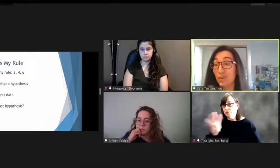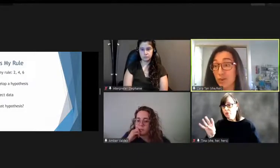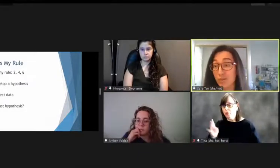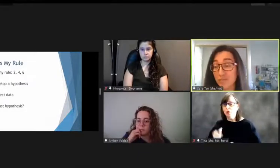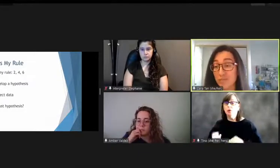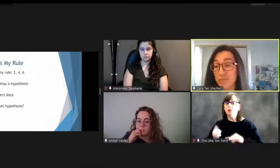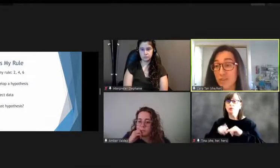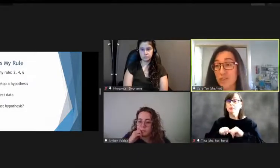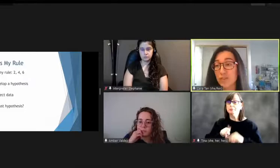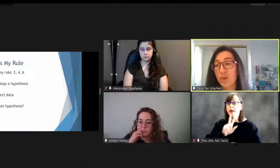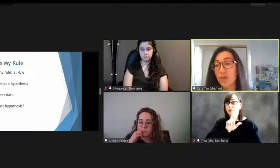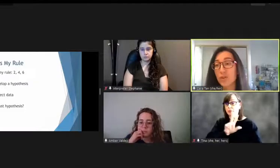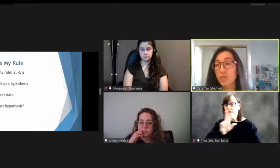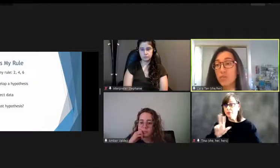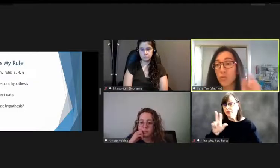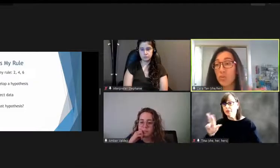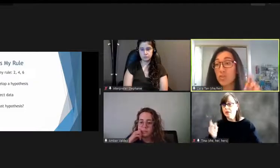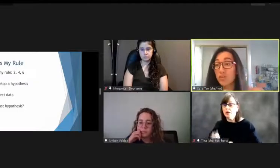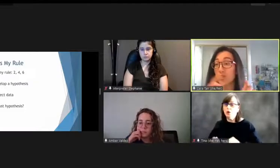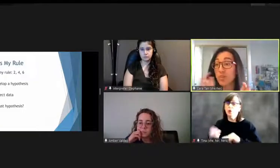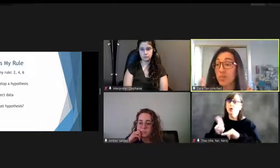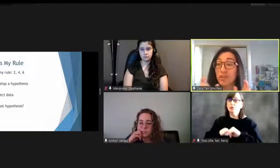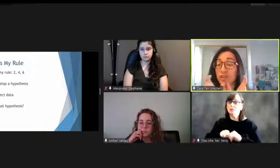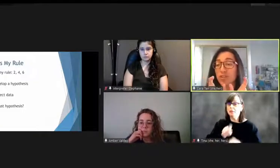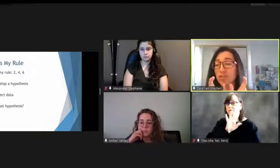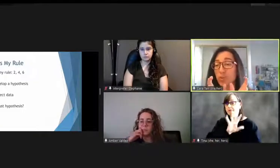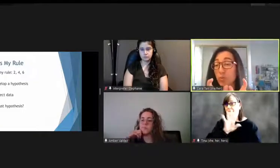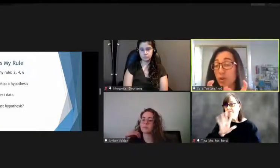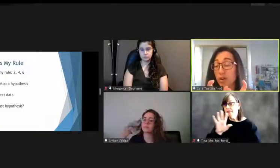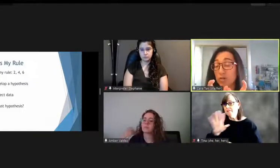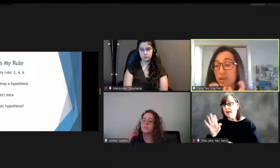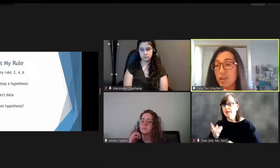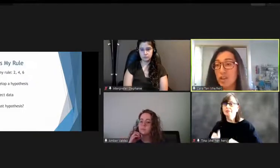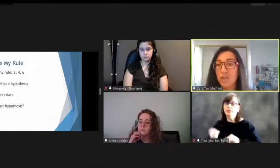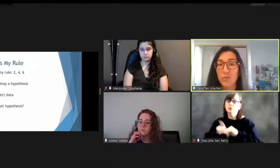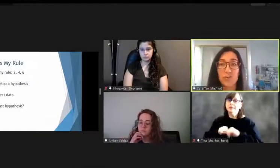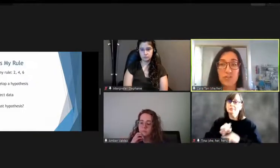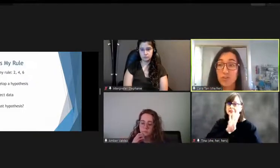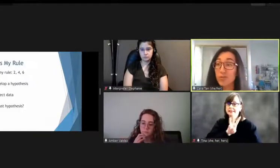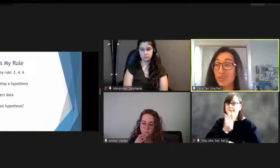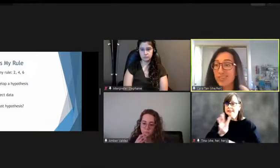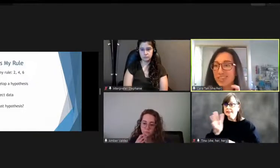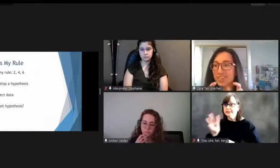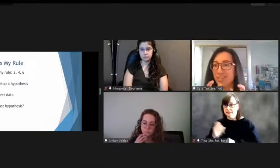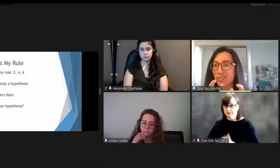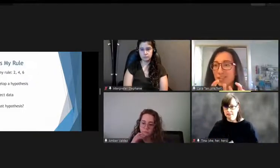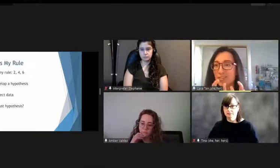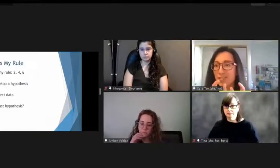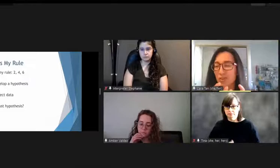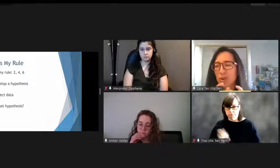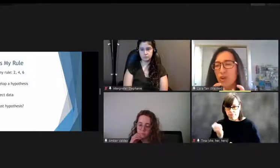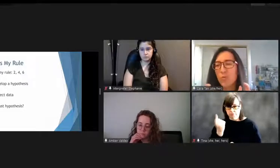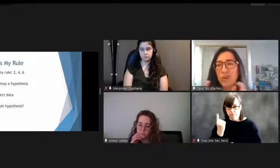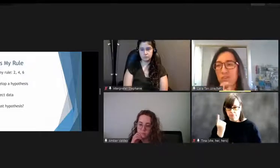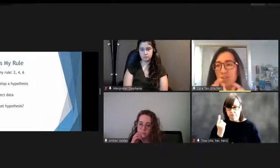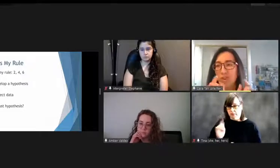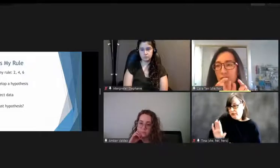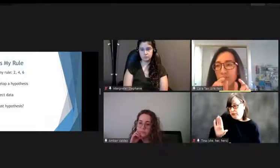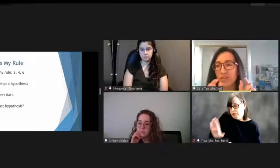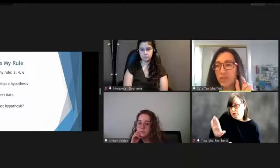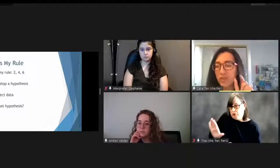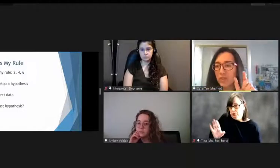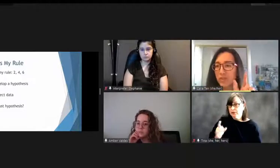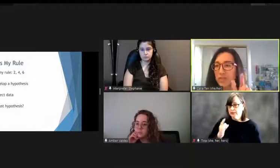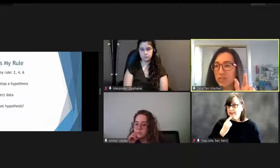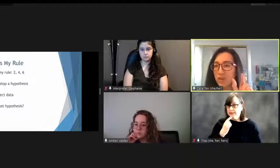3 numbers. Yes. So if Correct. we use 1, 2, and 3, the interval is 1. If we use 2, 4, and 6, the interval is 2. Whatever the